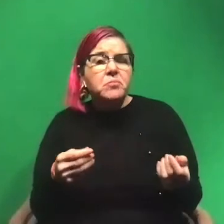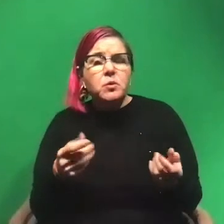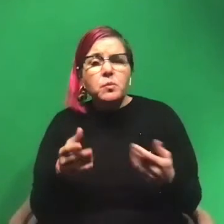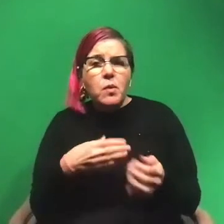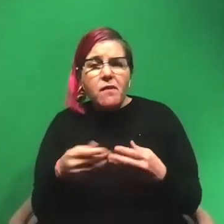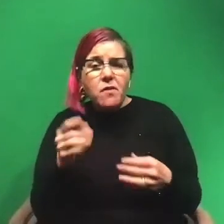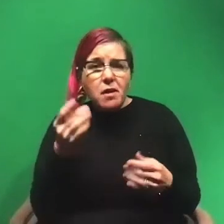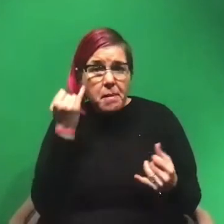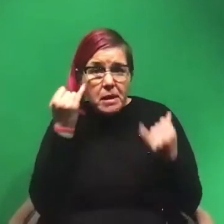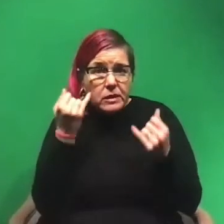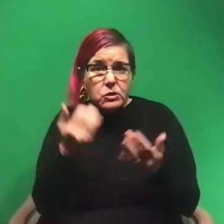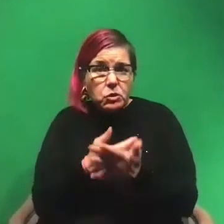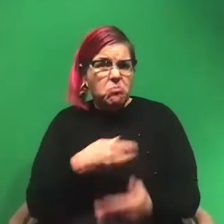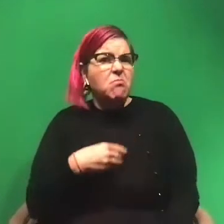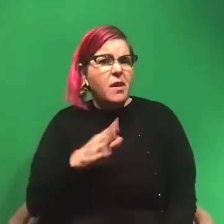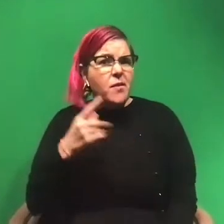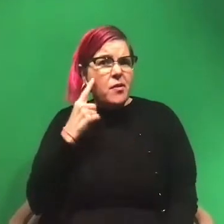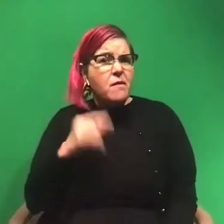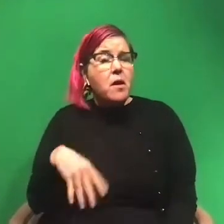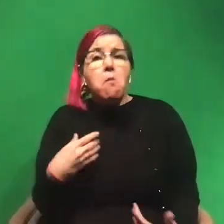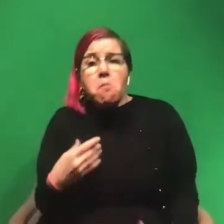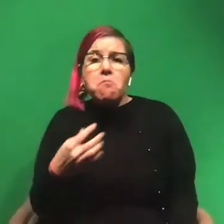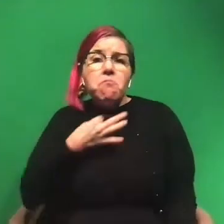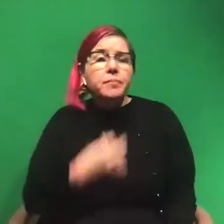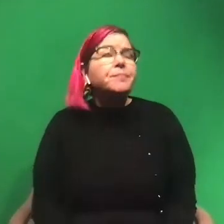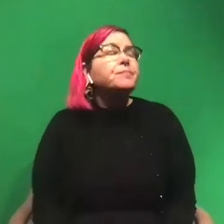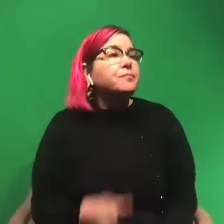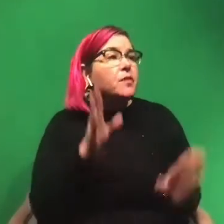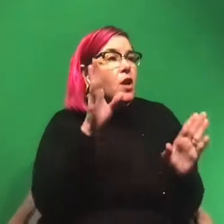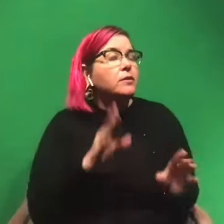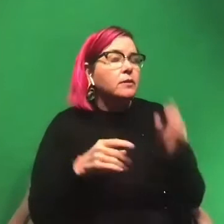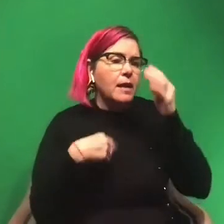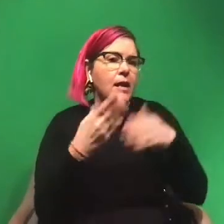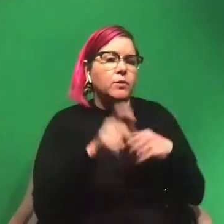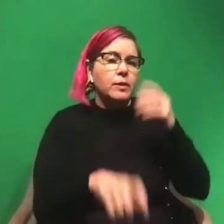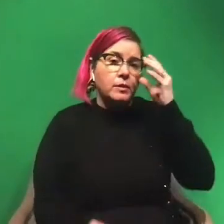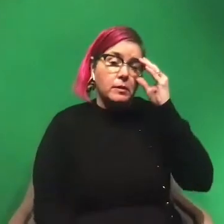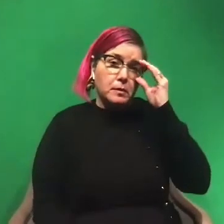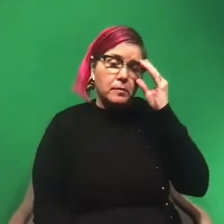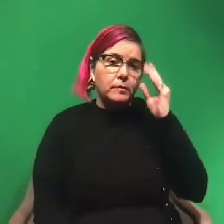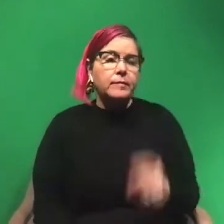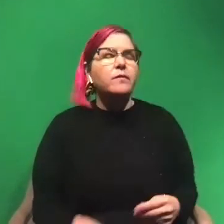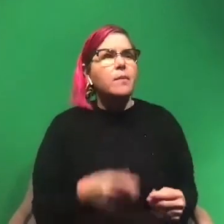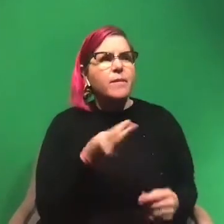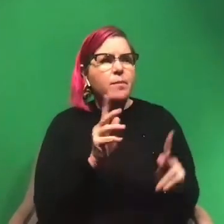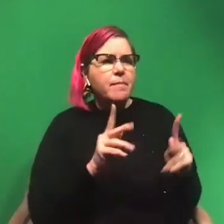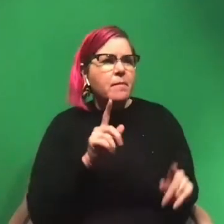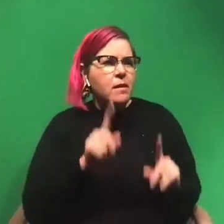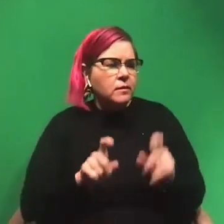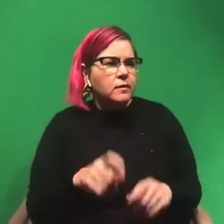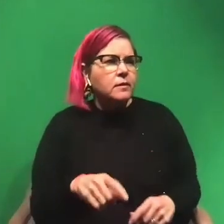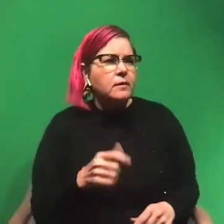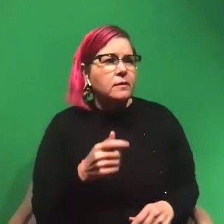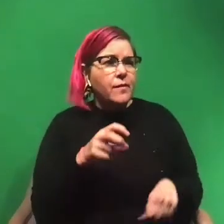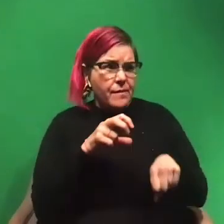ideas that you had never thought about. Awesome. We've got a next question from a couple people. Are there any viruses